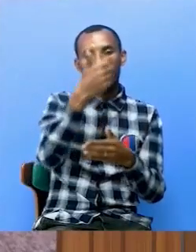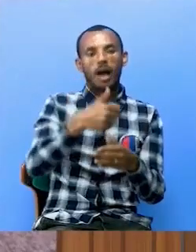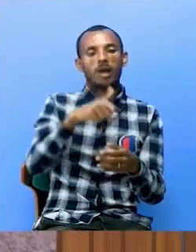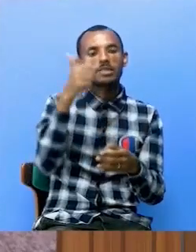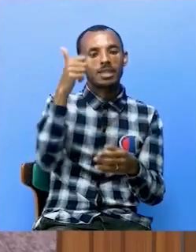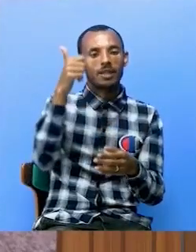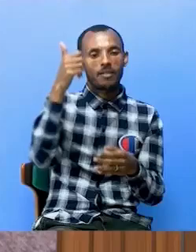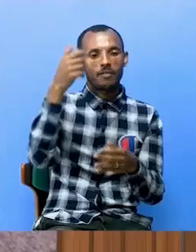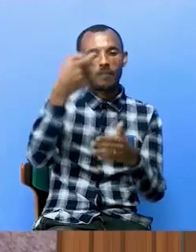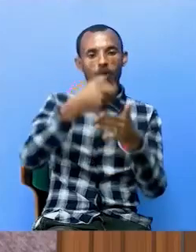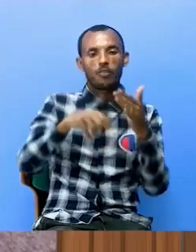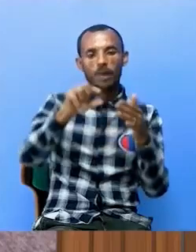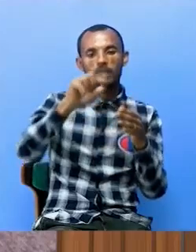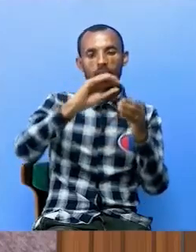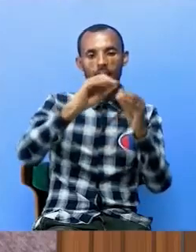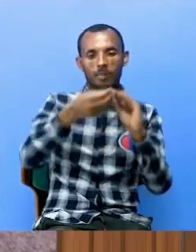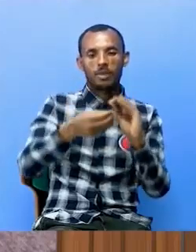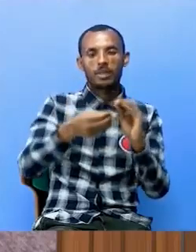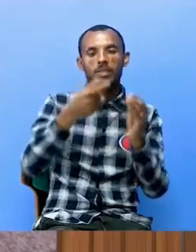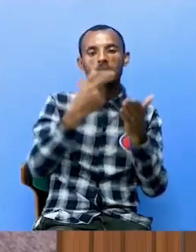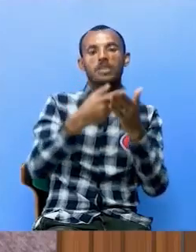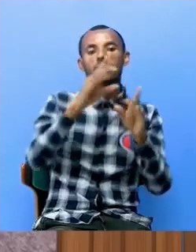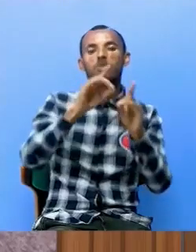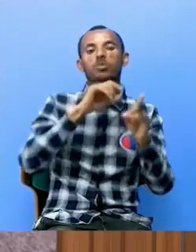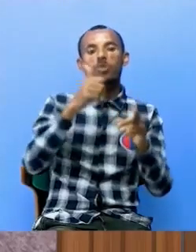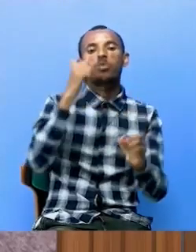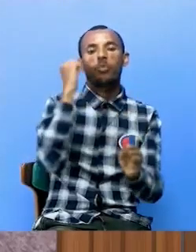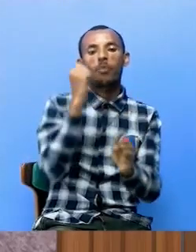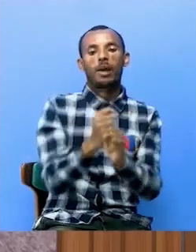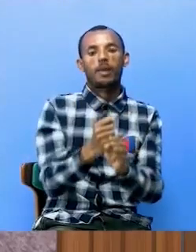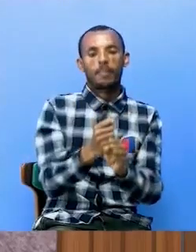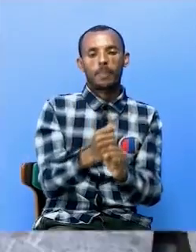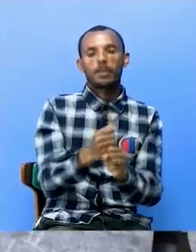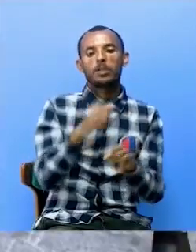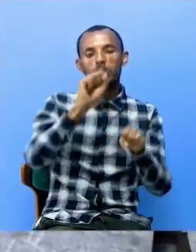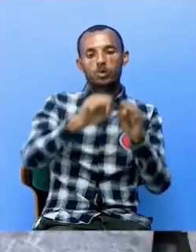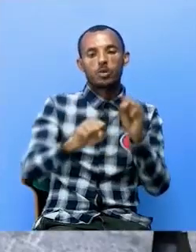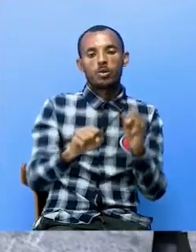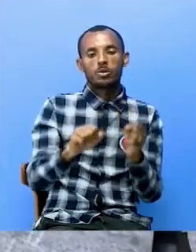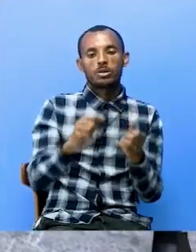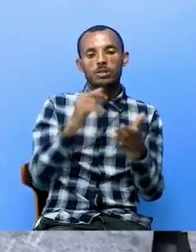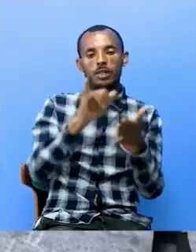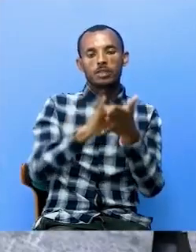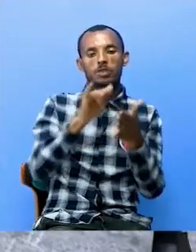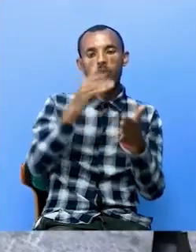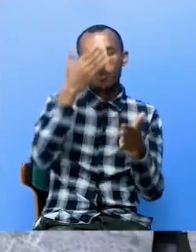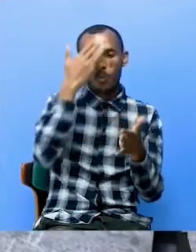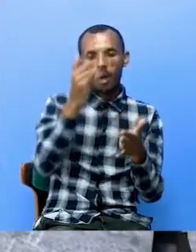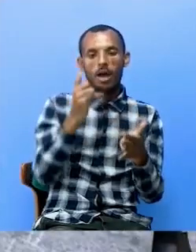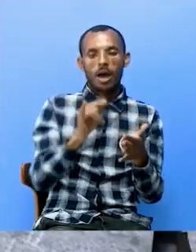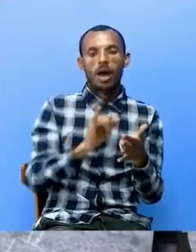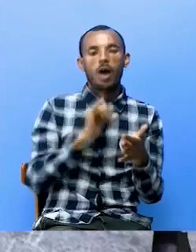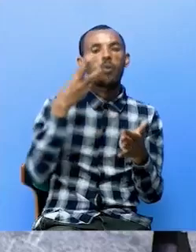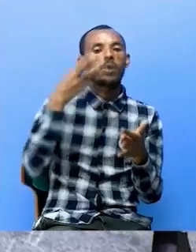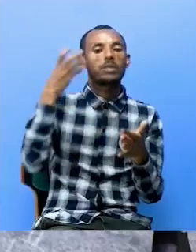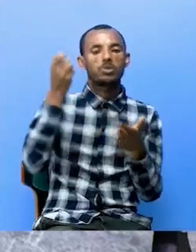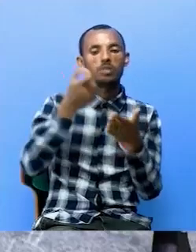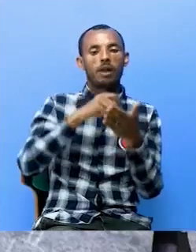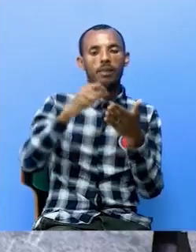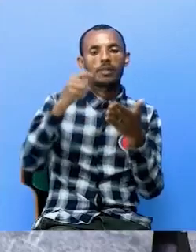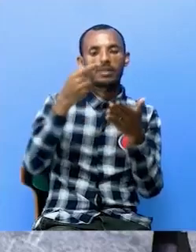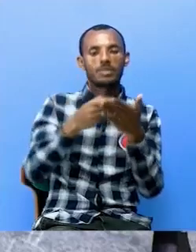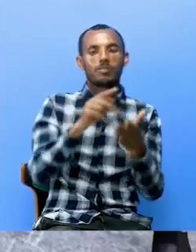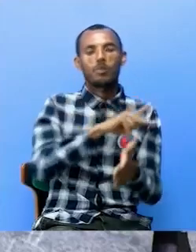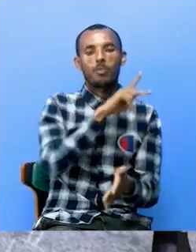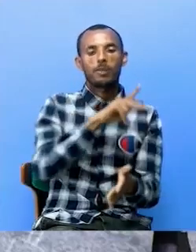of rational number, this do not work. So that's why I was not writing this as a property.